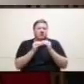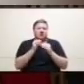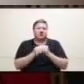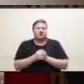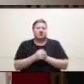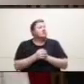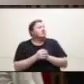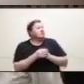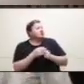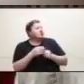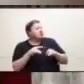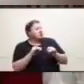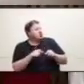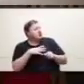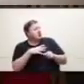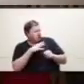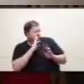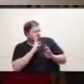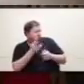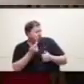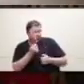Respect.